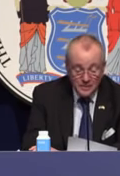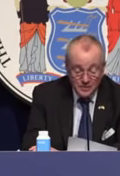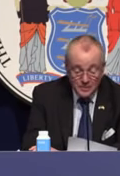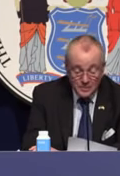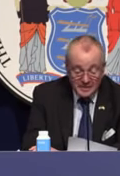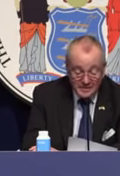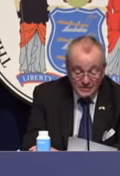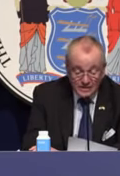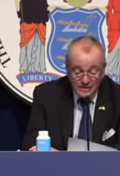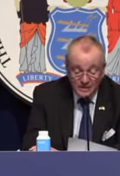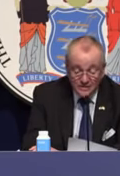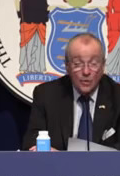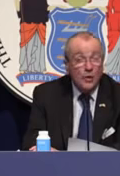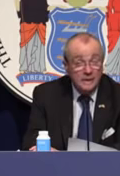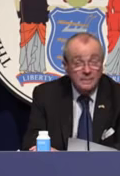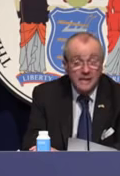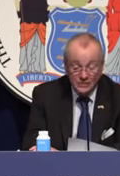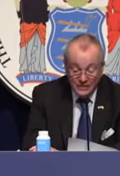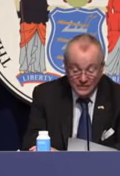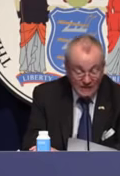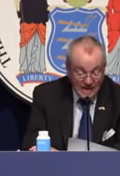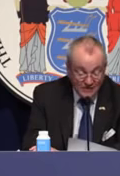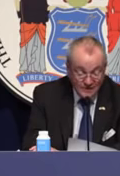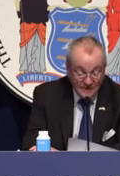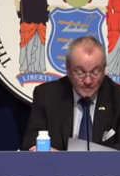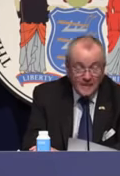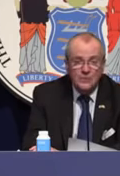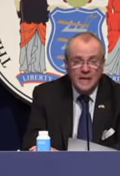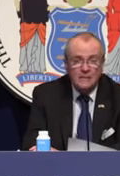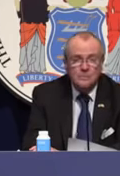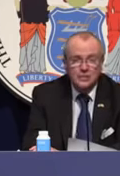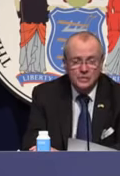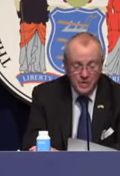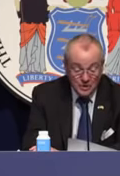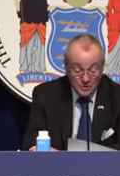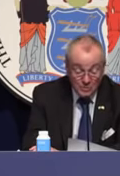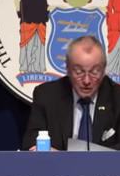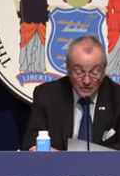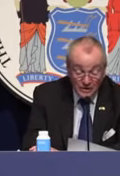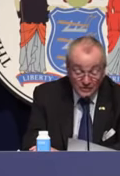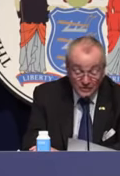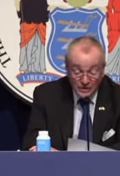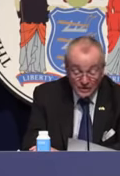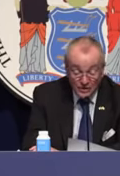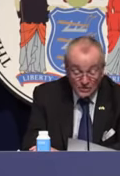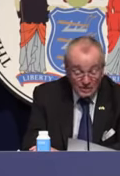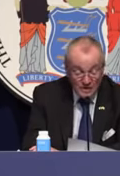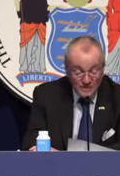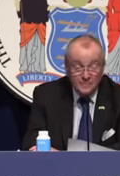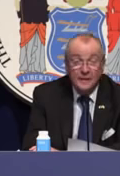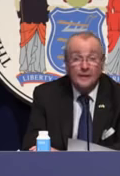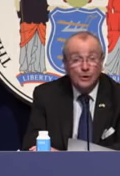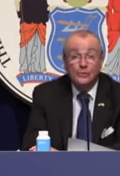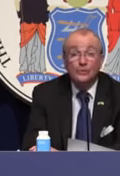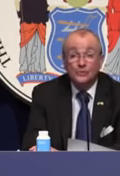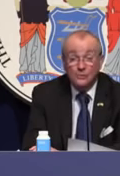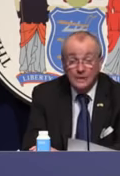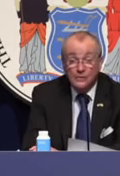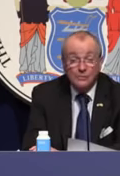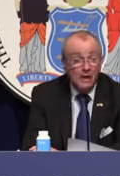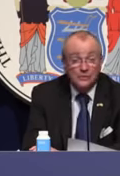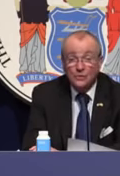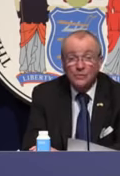plan to expand testing for all inmates and staff. And I thank especially Commissioner Marcus Hicks for his commitment, and also